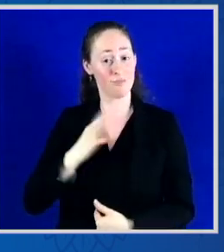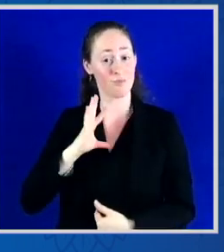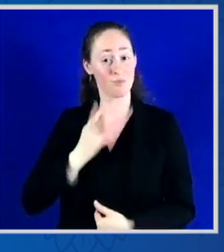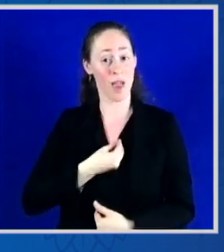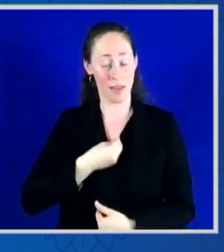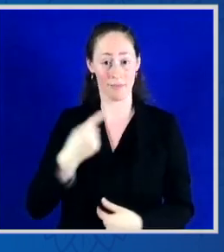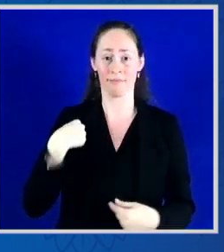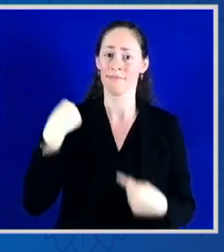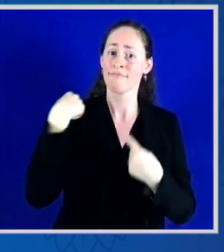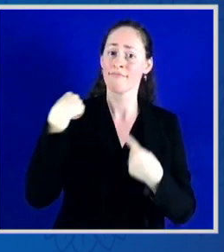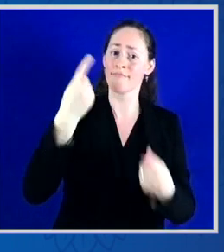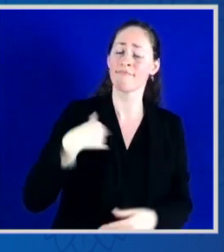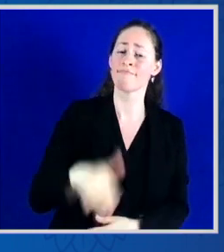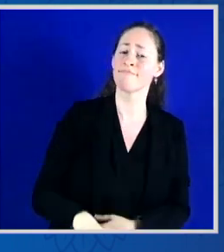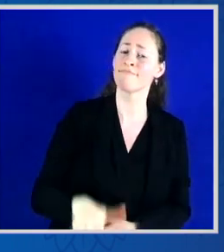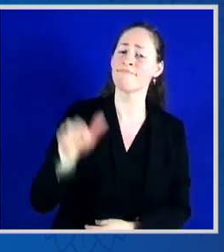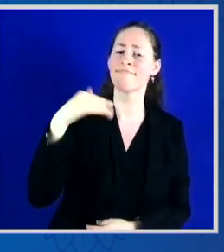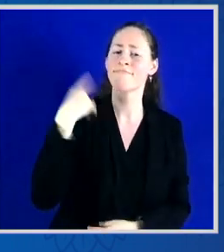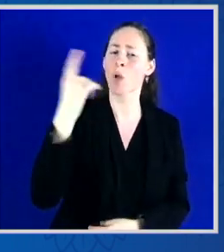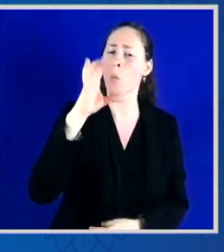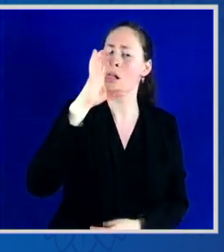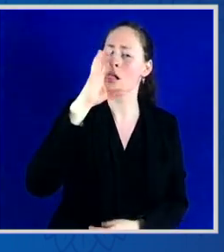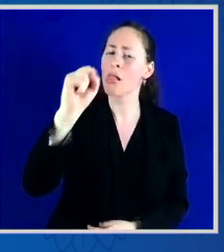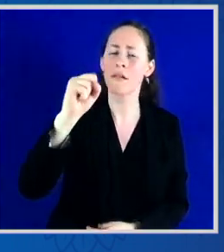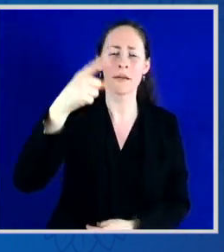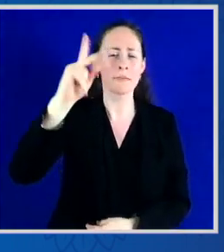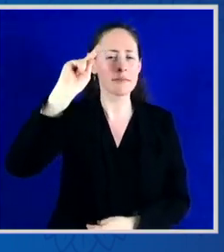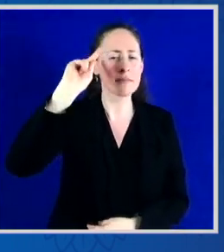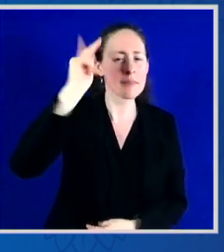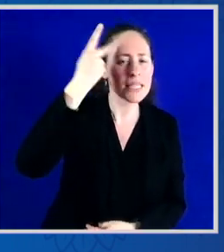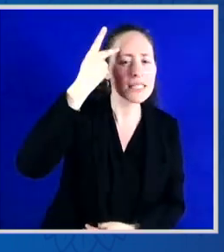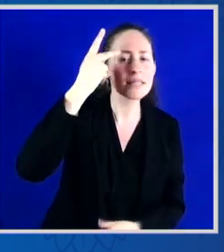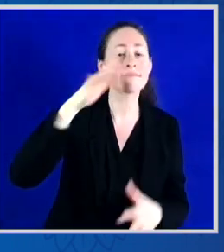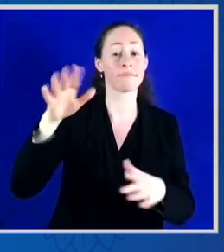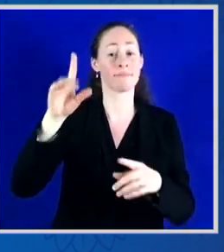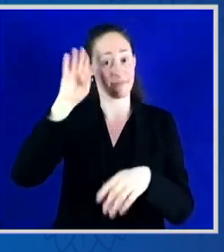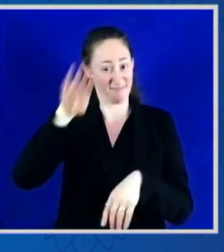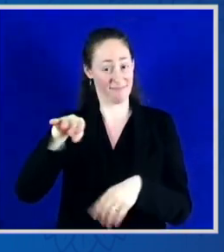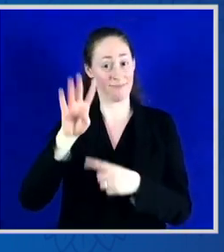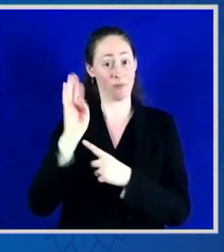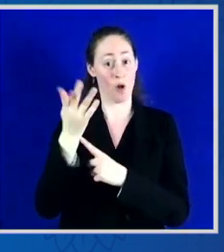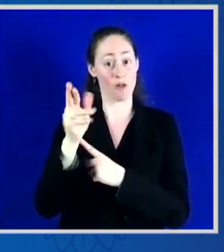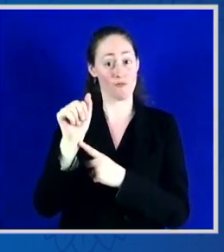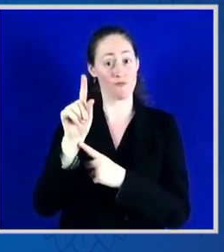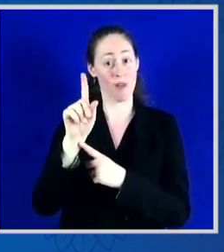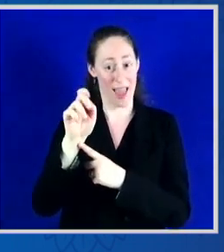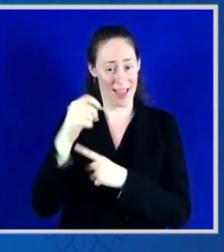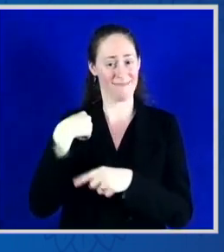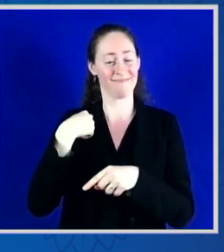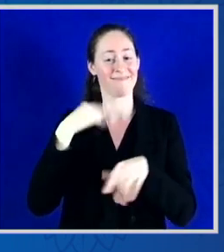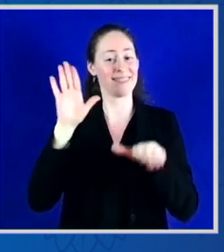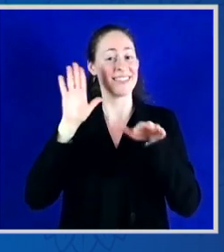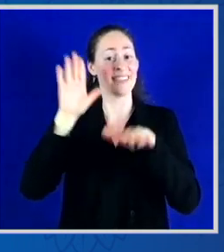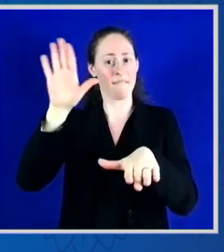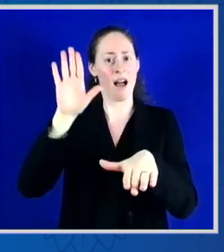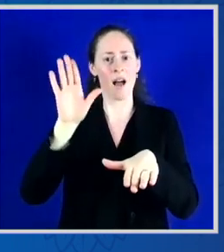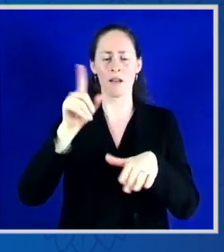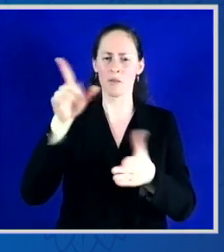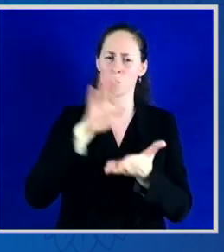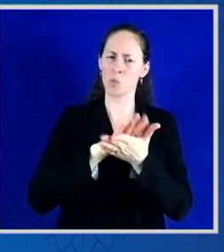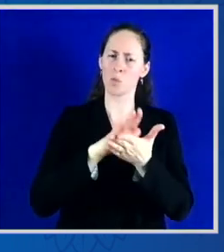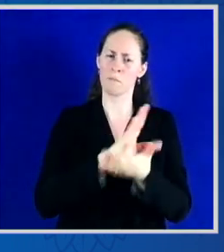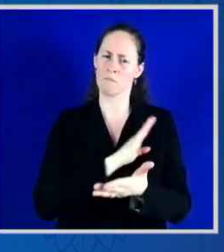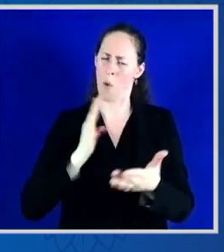drawn to politics, and when I was in the 4th grade, I testified before my school board for more innovative programs in my elementary school, and it was